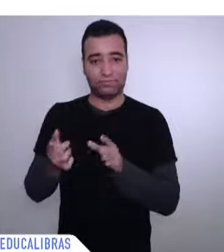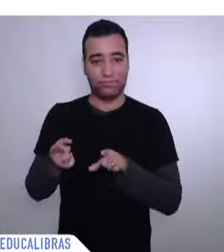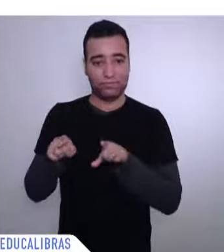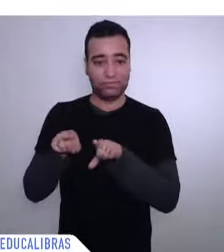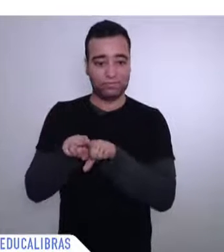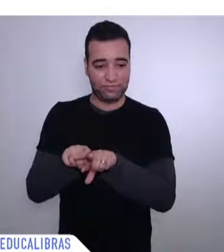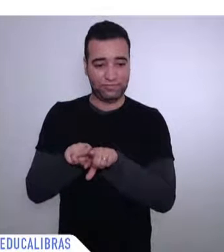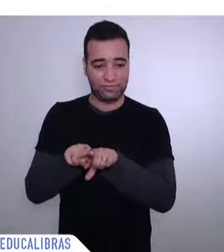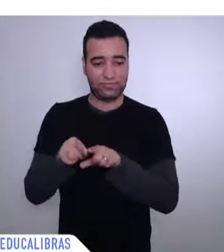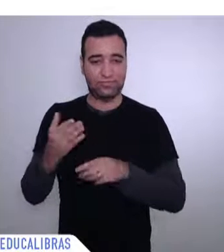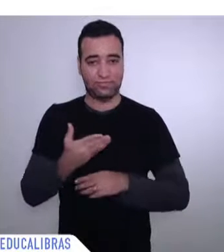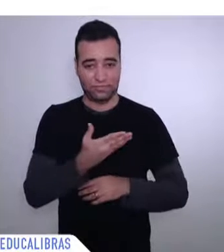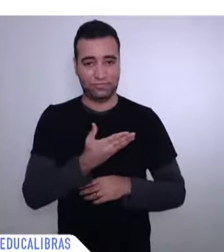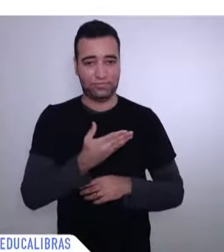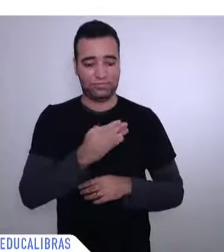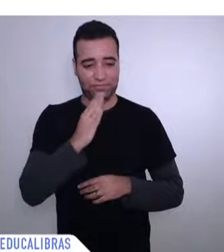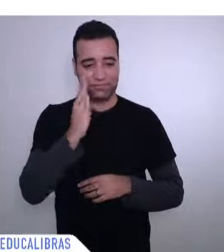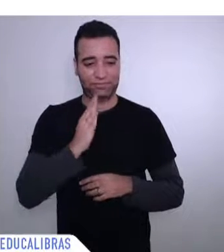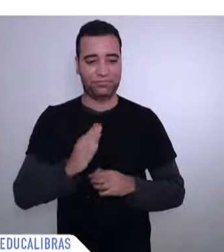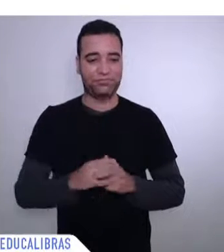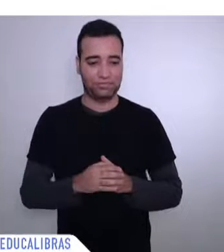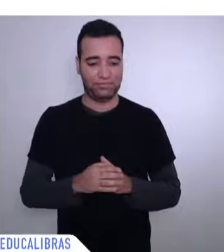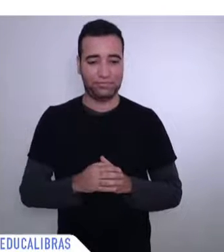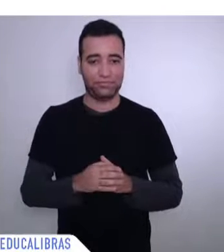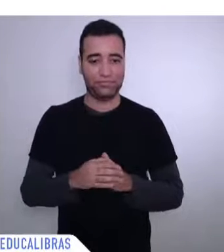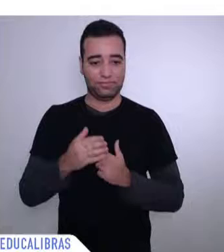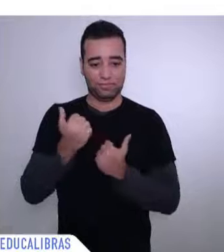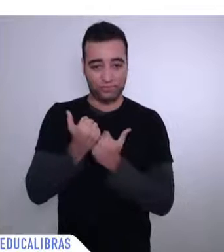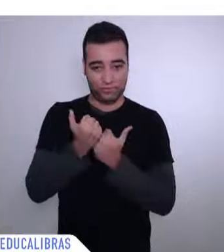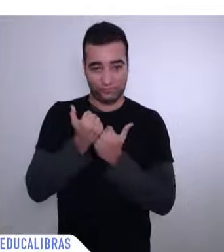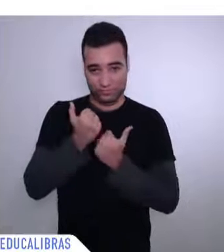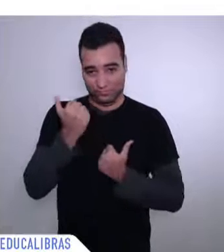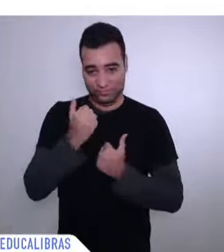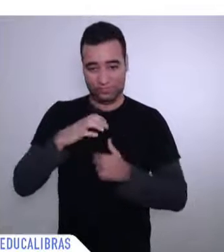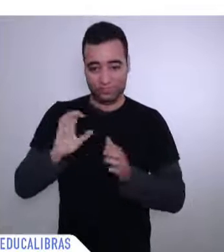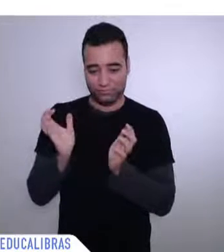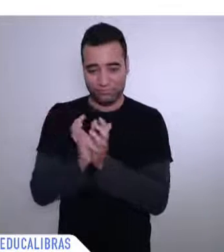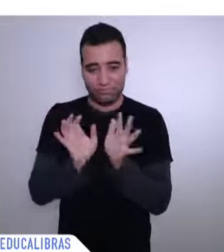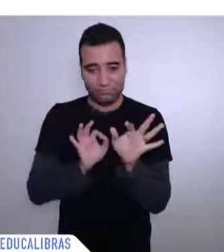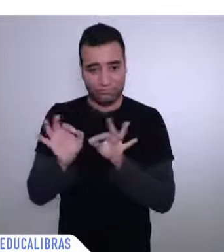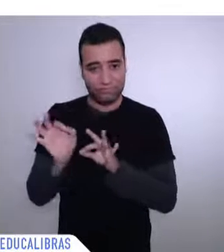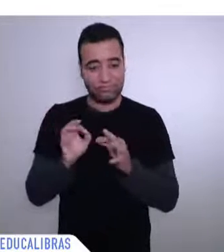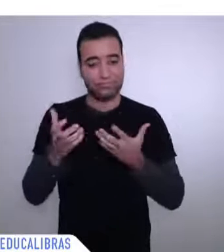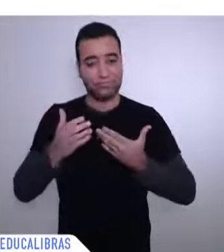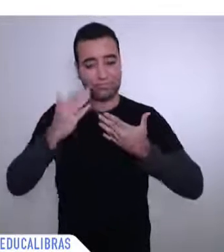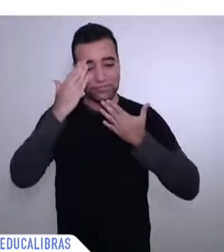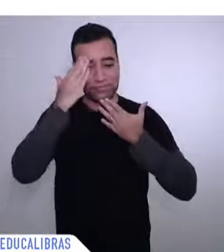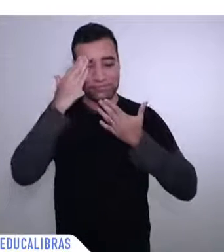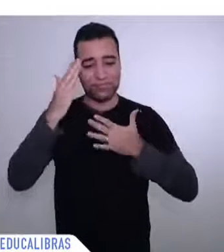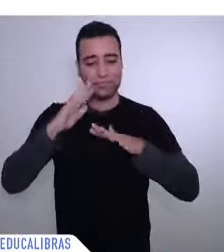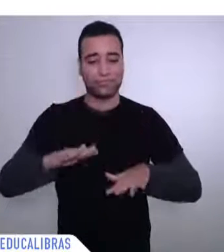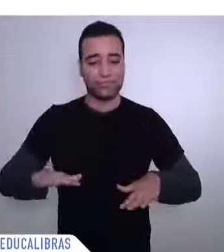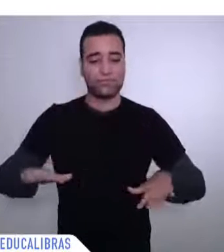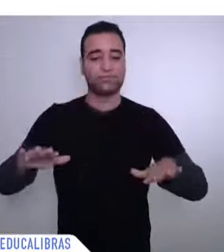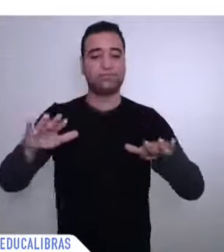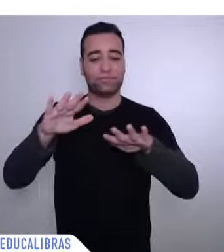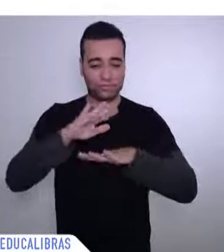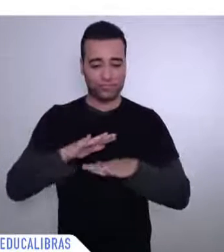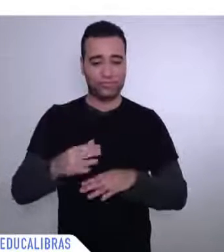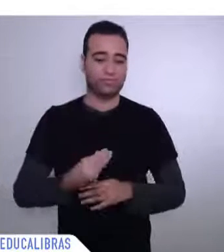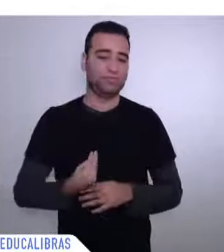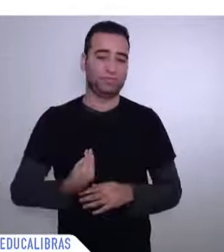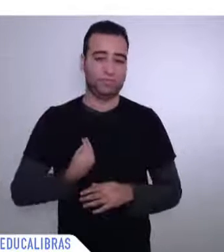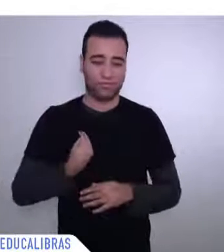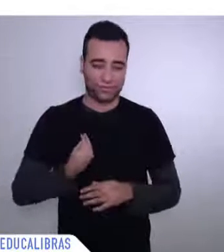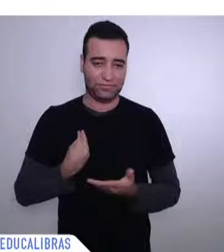Humanitarian Action, and I am part of the partnership team of Conférence Pour le Brésil. On behalf of the organizing team, I would